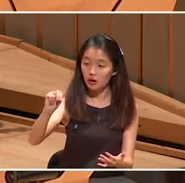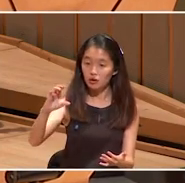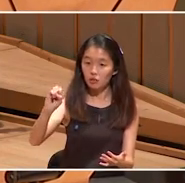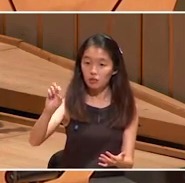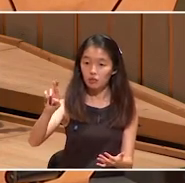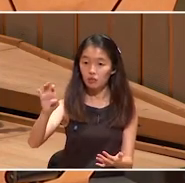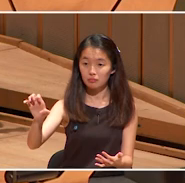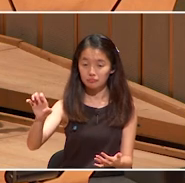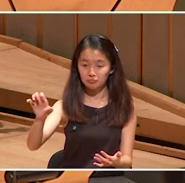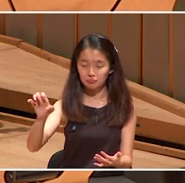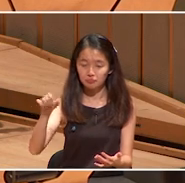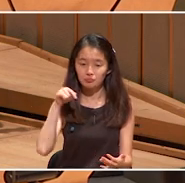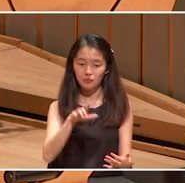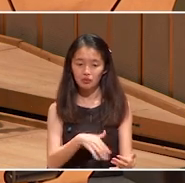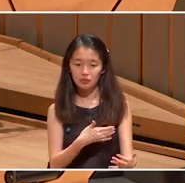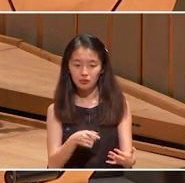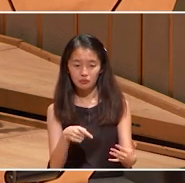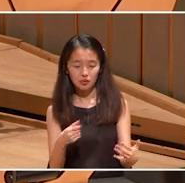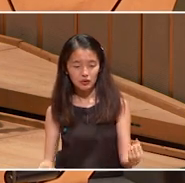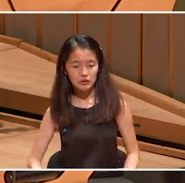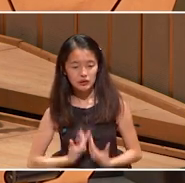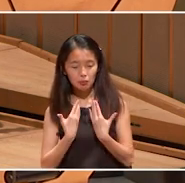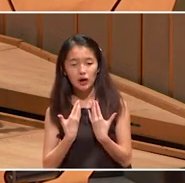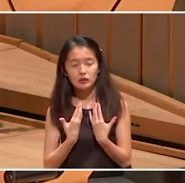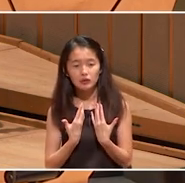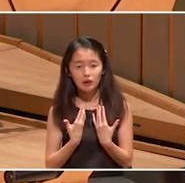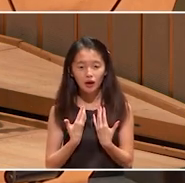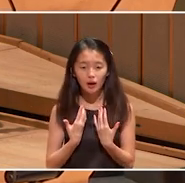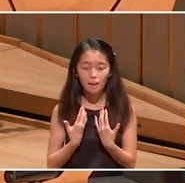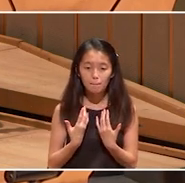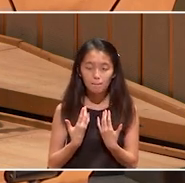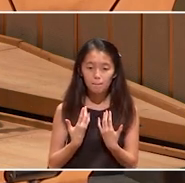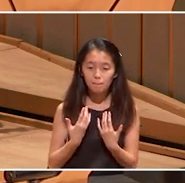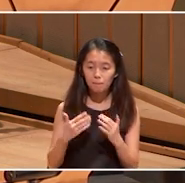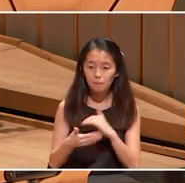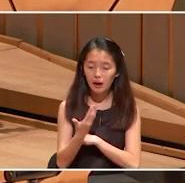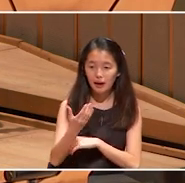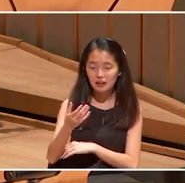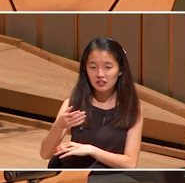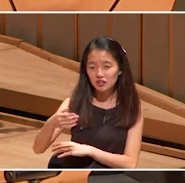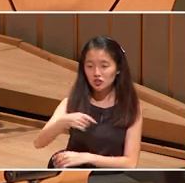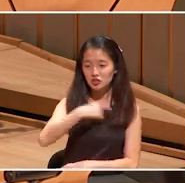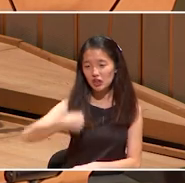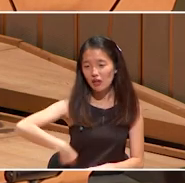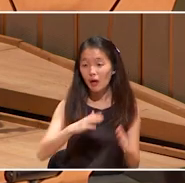The piece is very much inspired by a certain little part of Singapore called Chinatown.